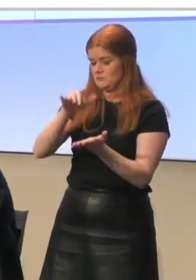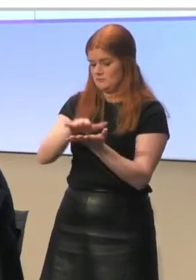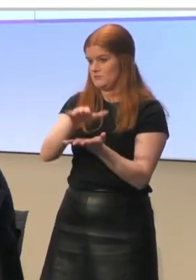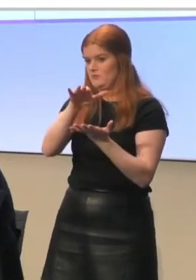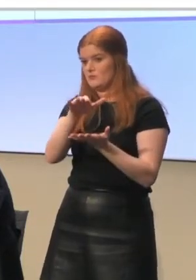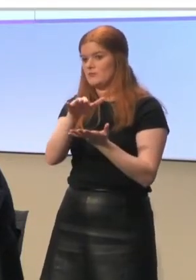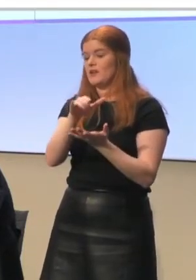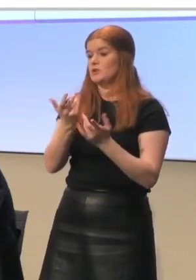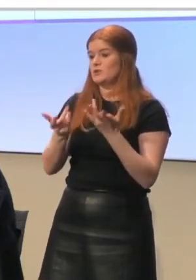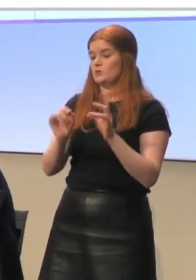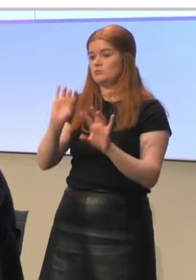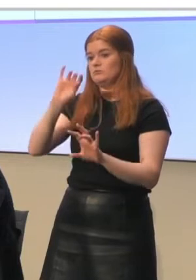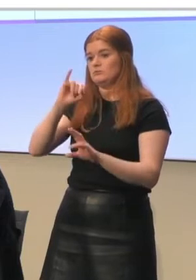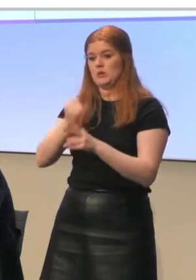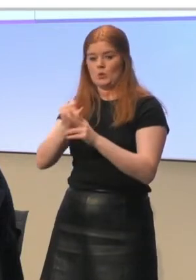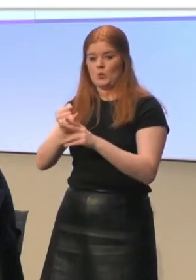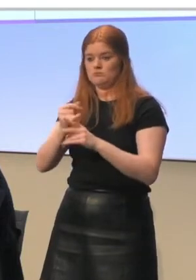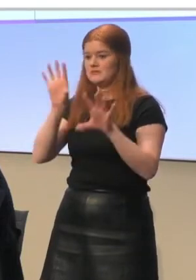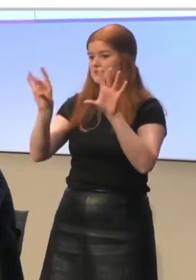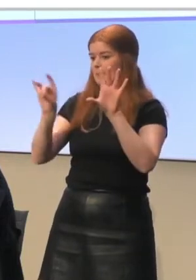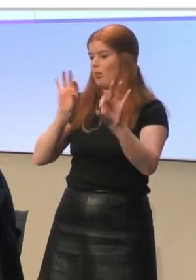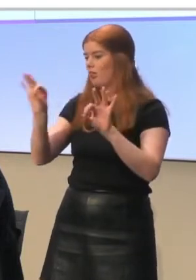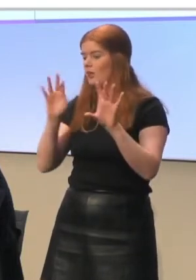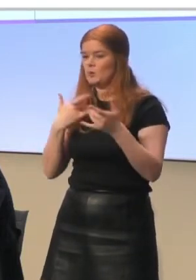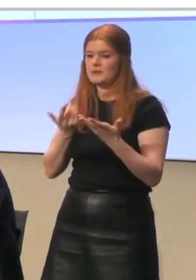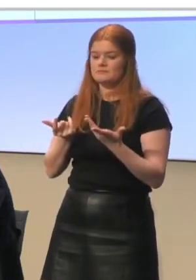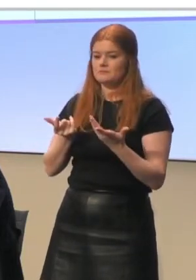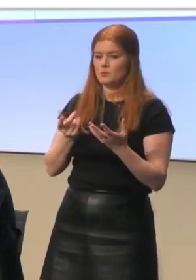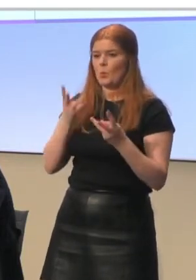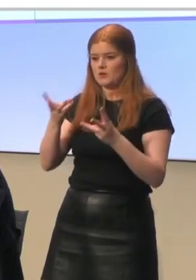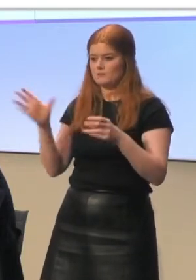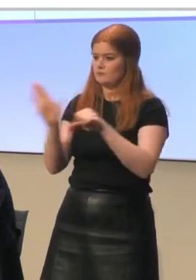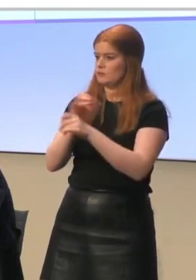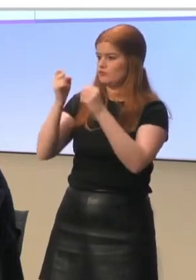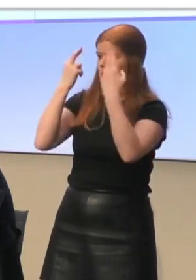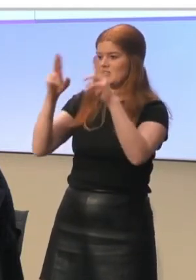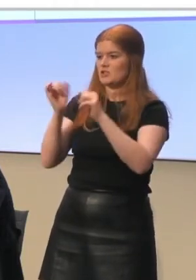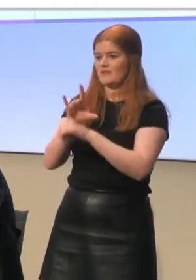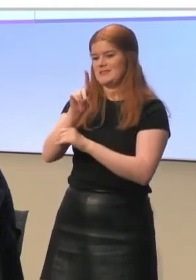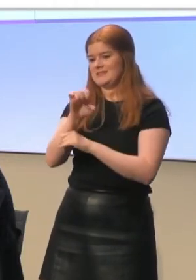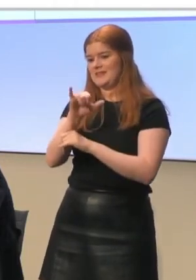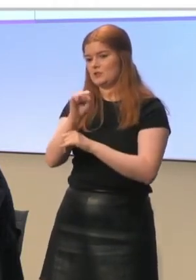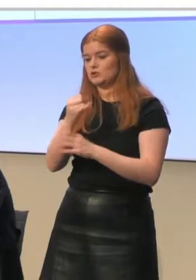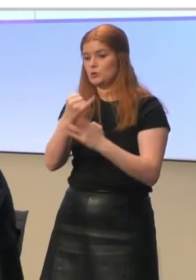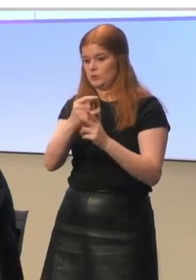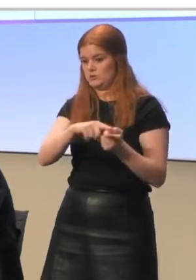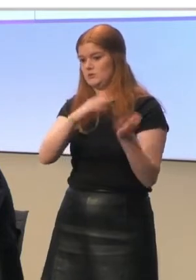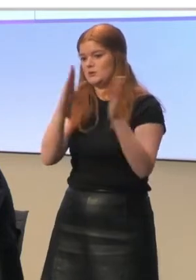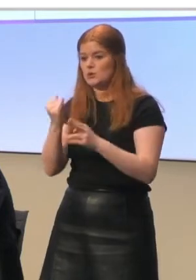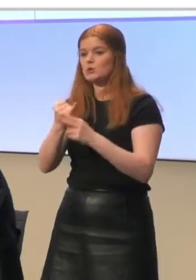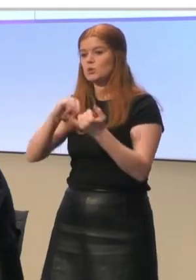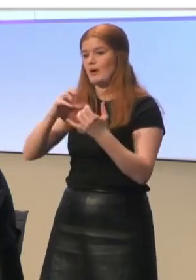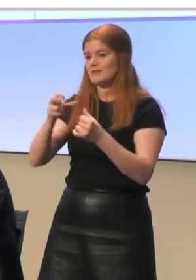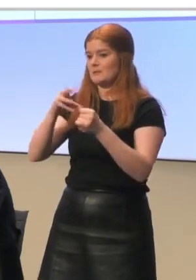So the school sample, we were sampling on kind of to get a good representation of DESH schools, a good representation of schools with